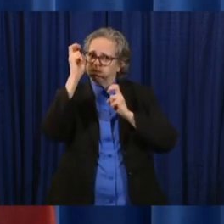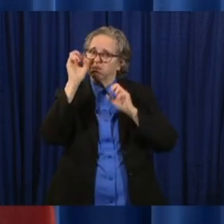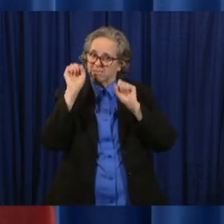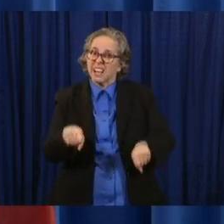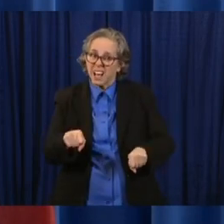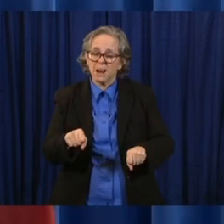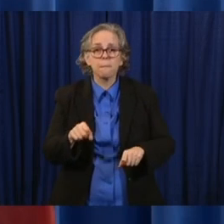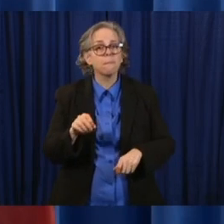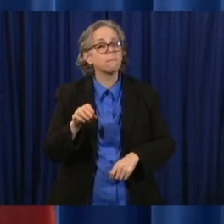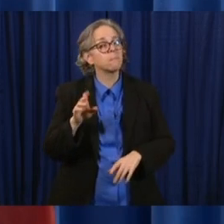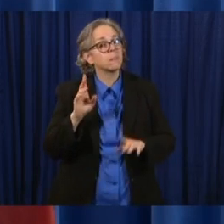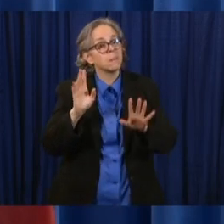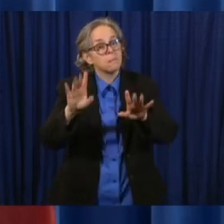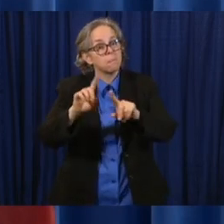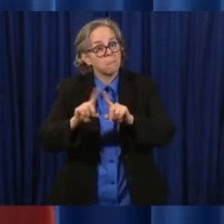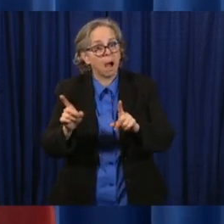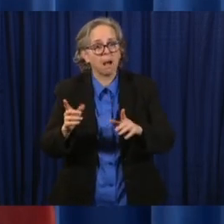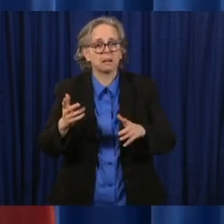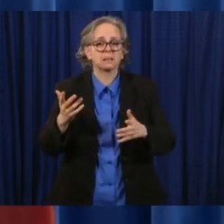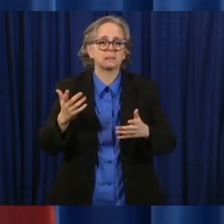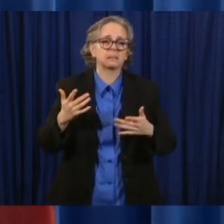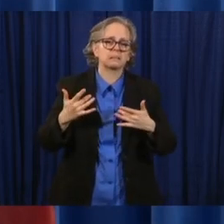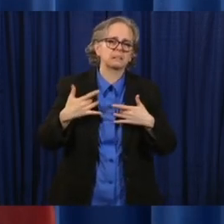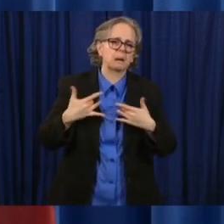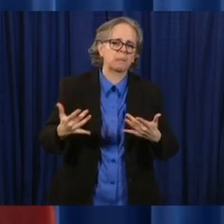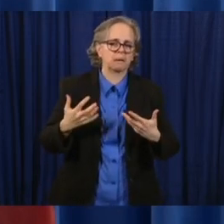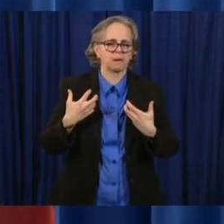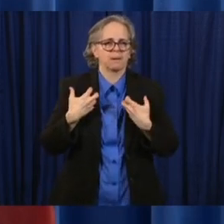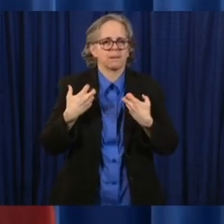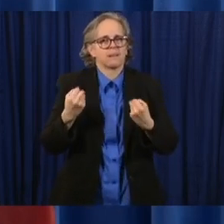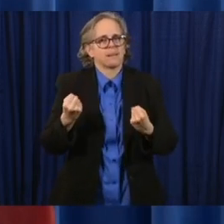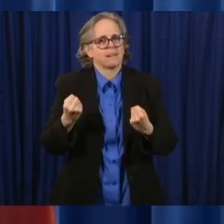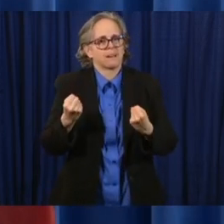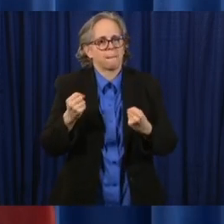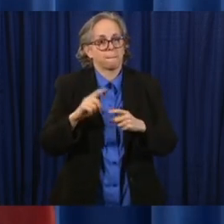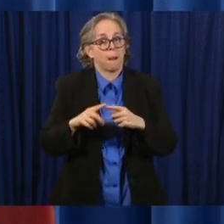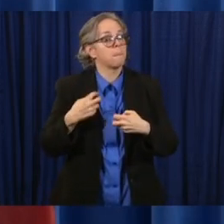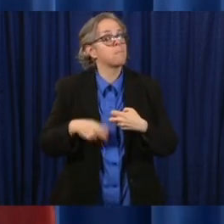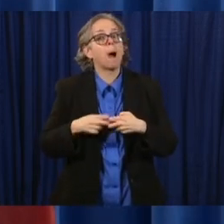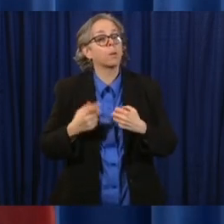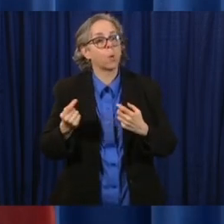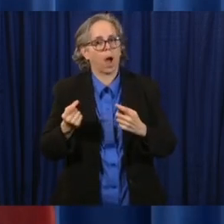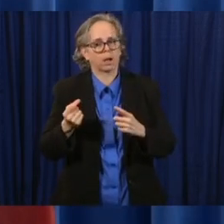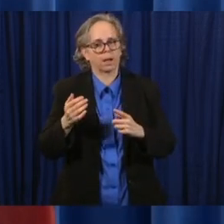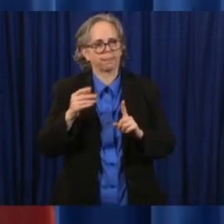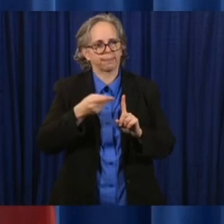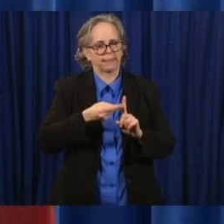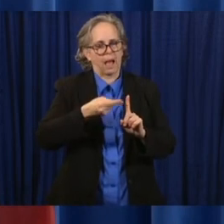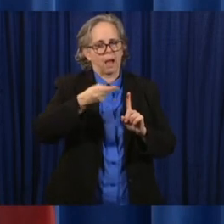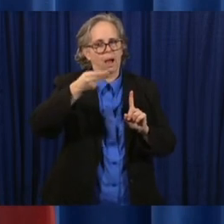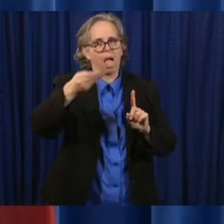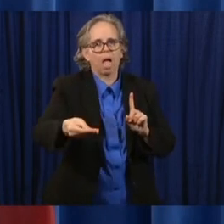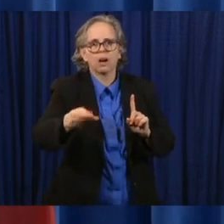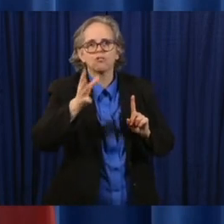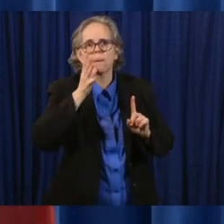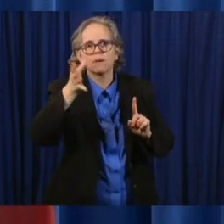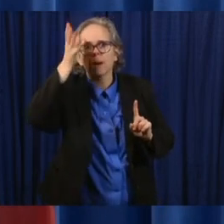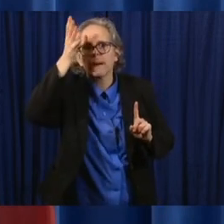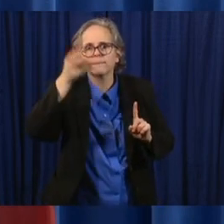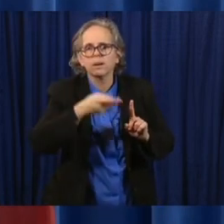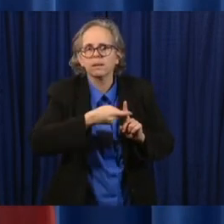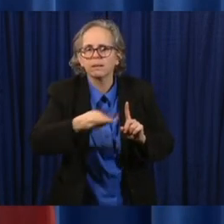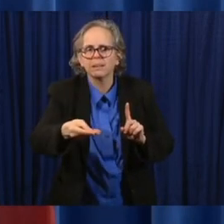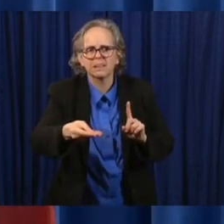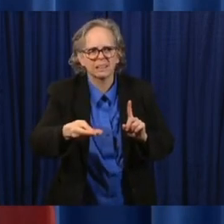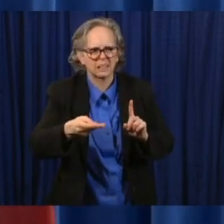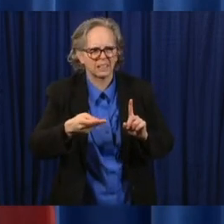to do okay with it. But the problem is spreading that to the grandparents or to someone who has a